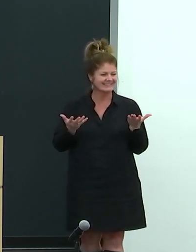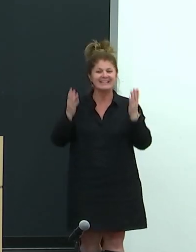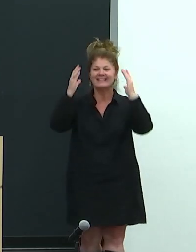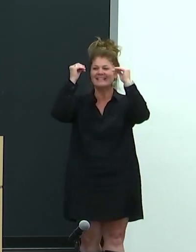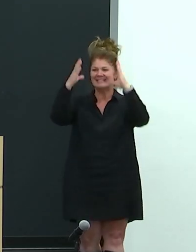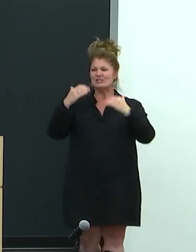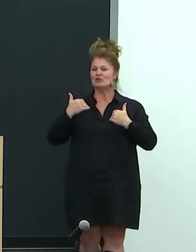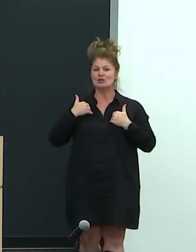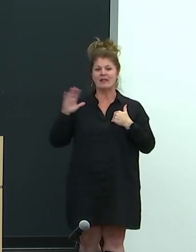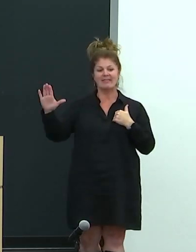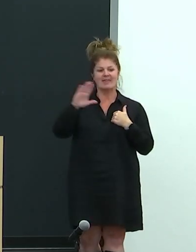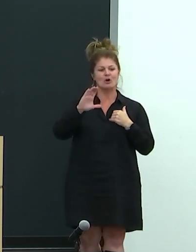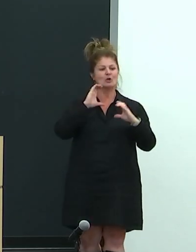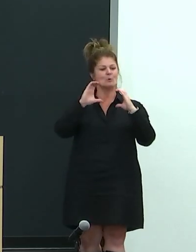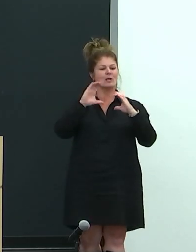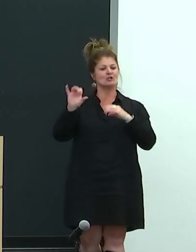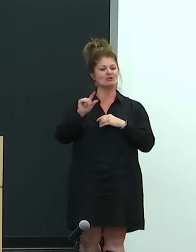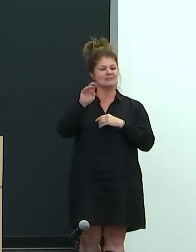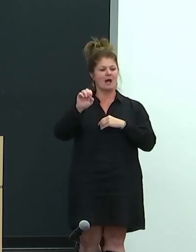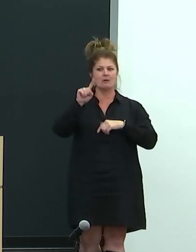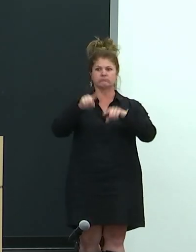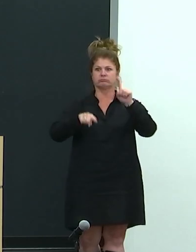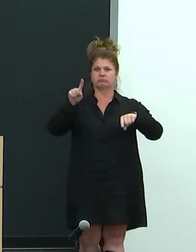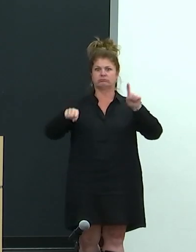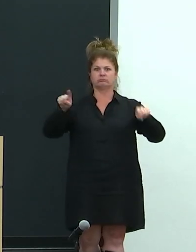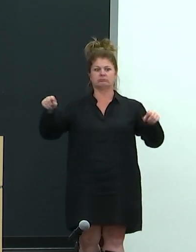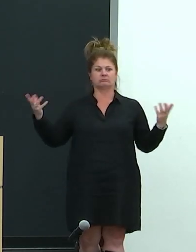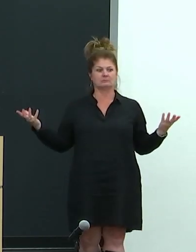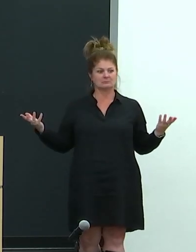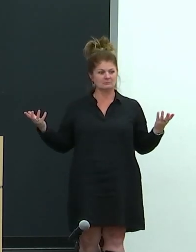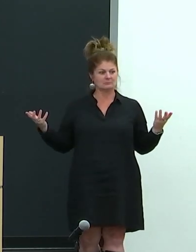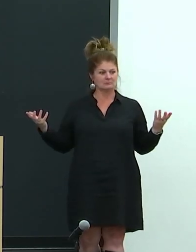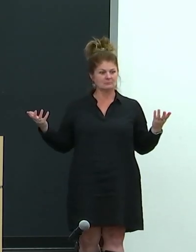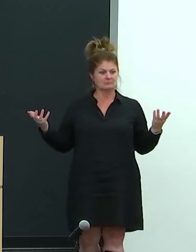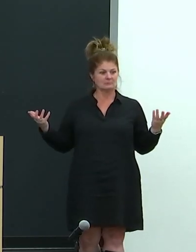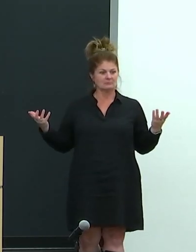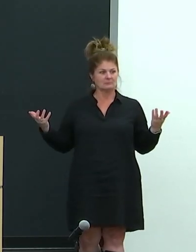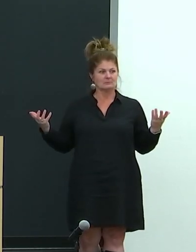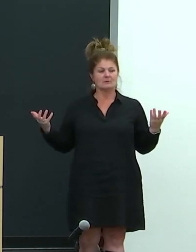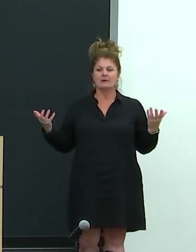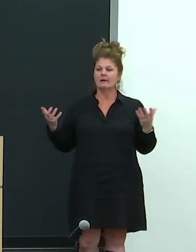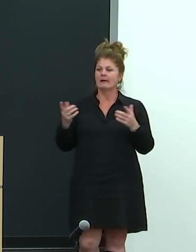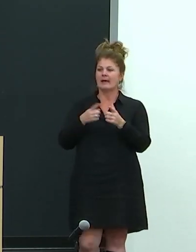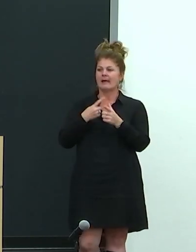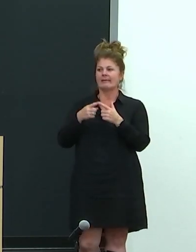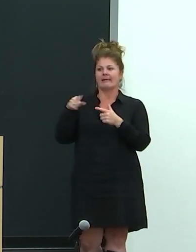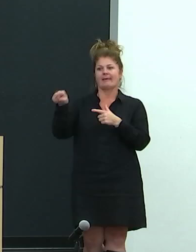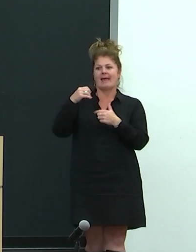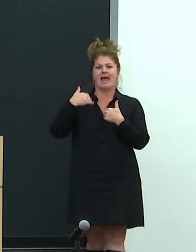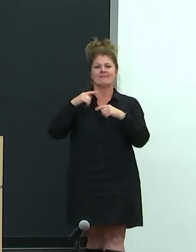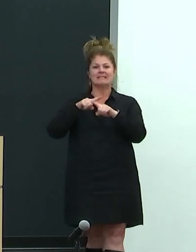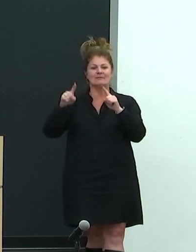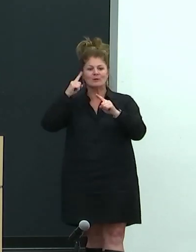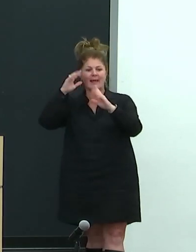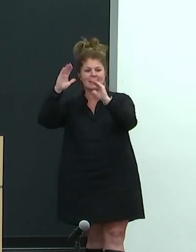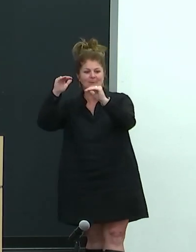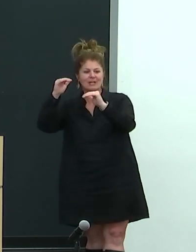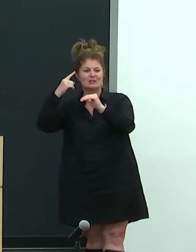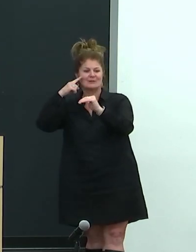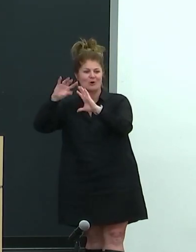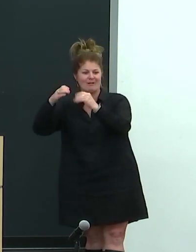different communication styles, nuanced within all of their different expectations